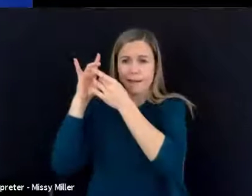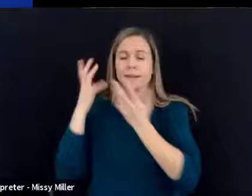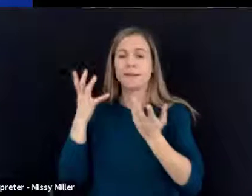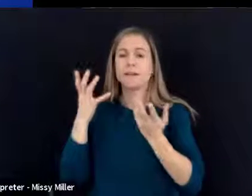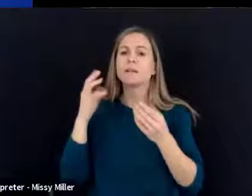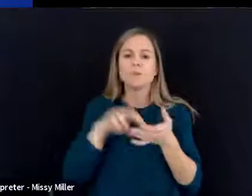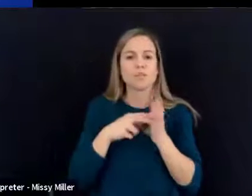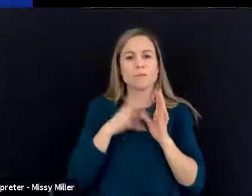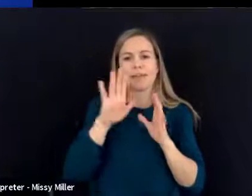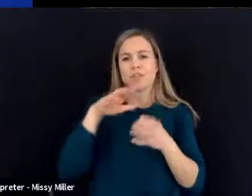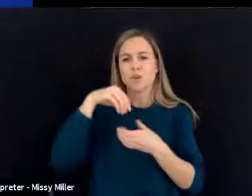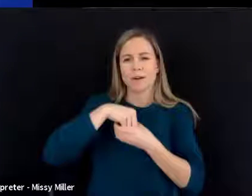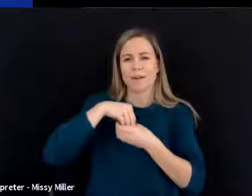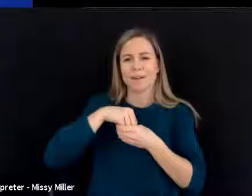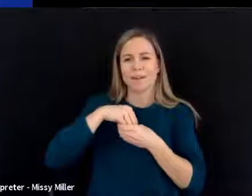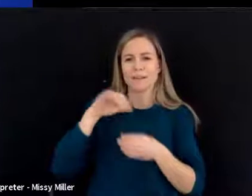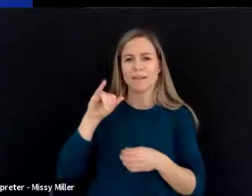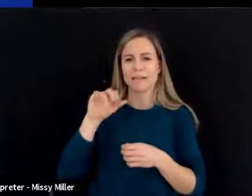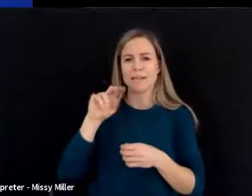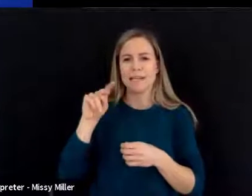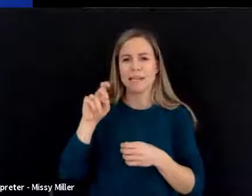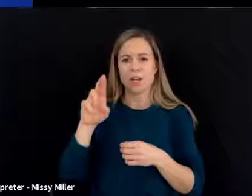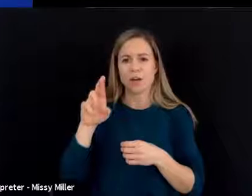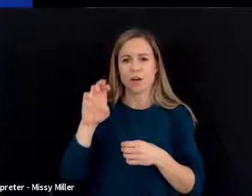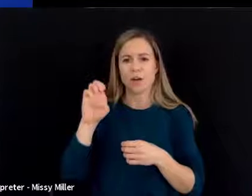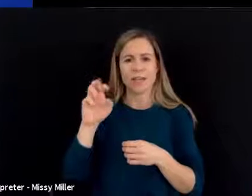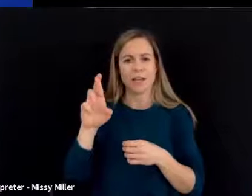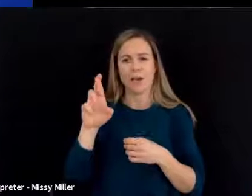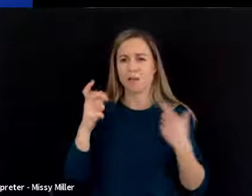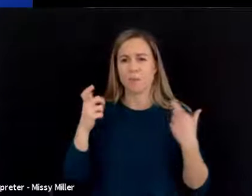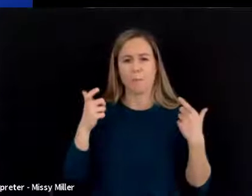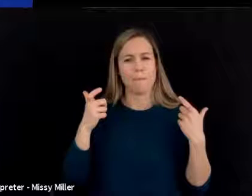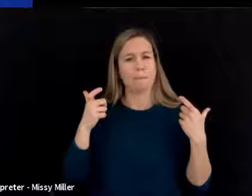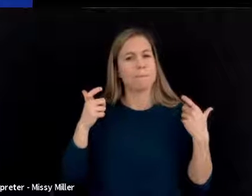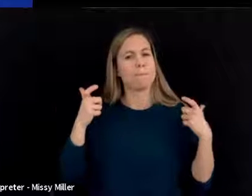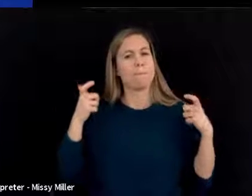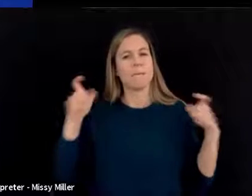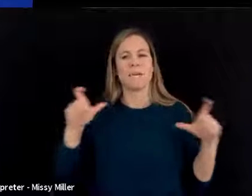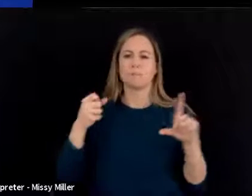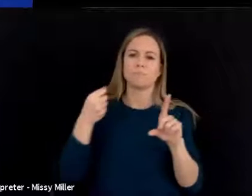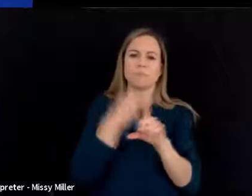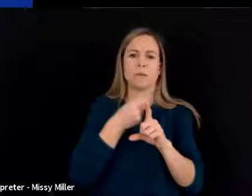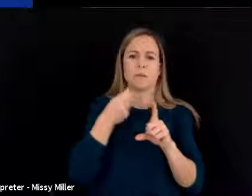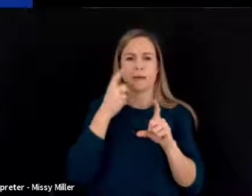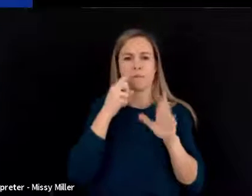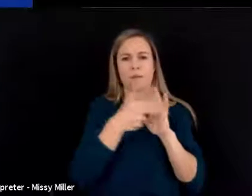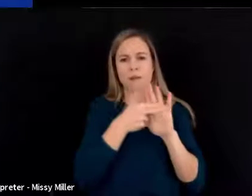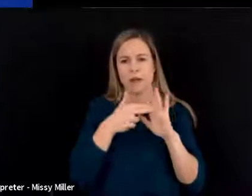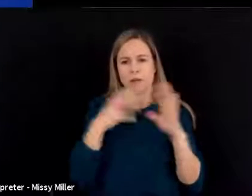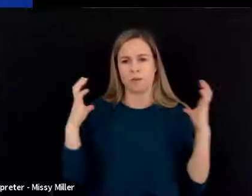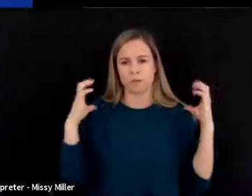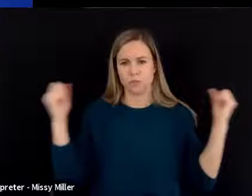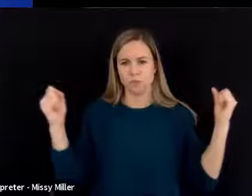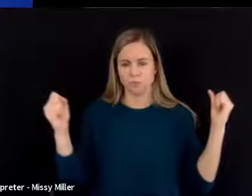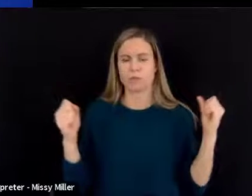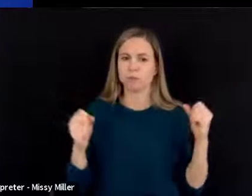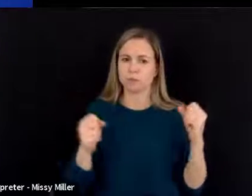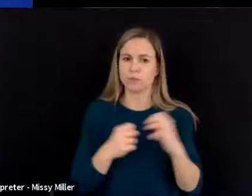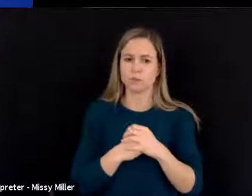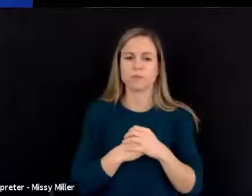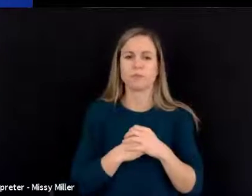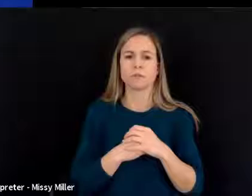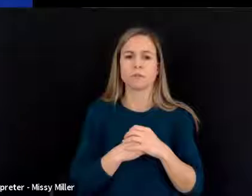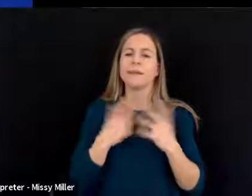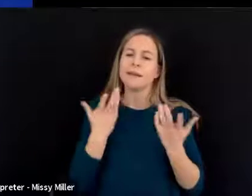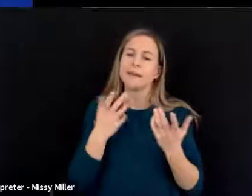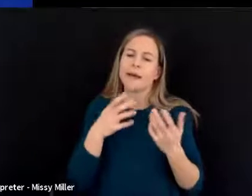a major deal in diagnosing kids with charge. It's very, as I said before, I'm